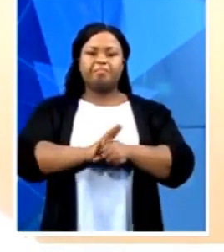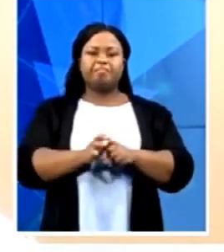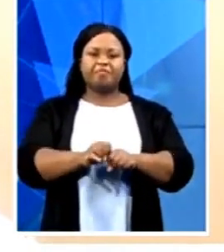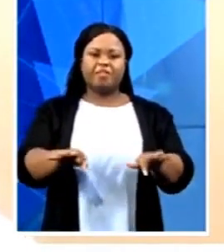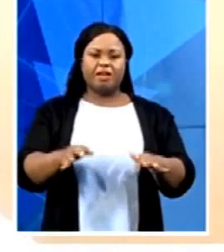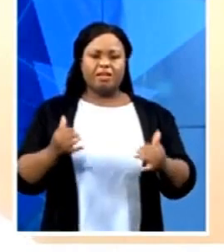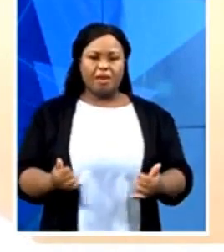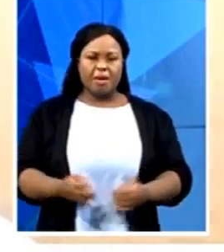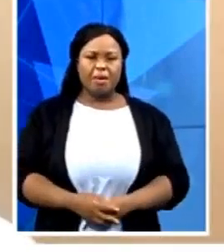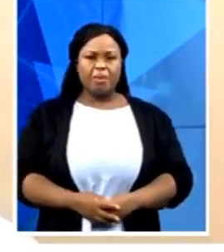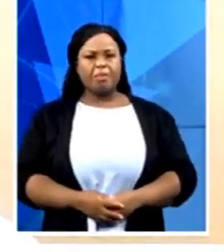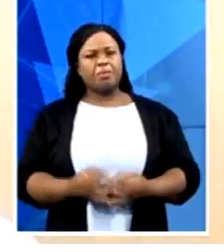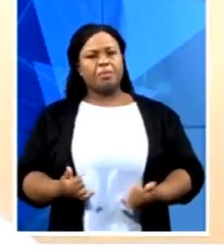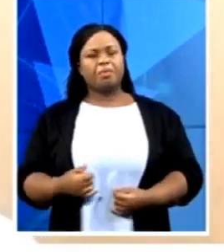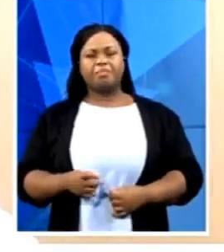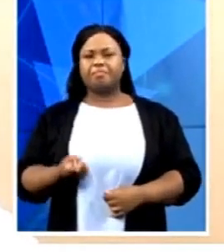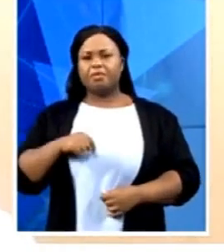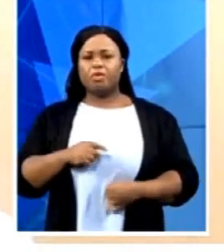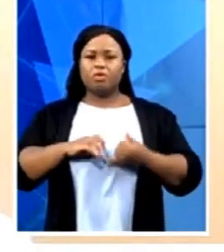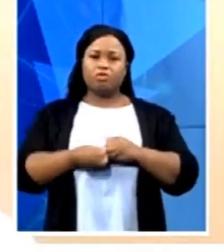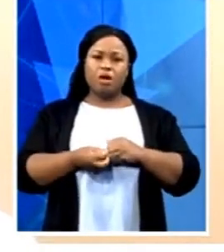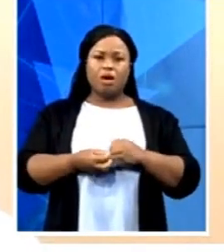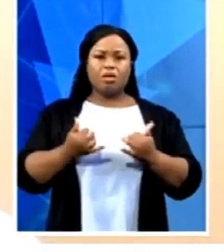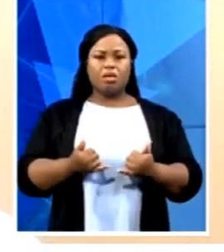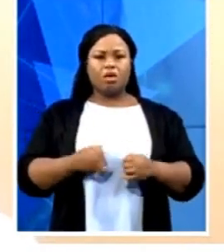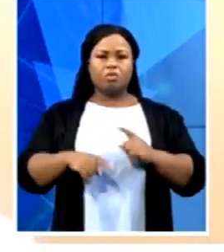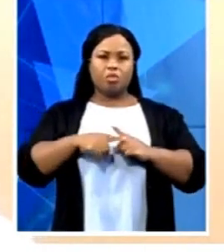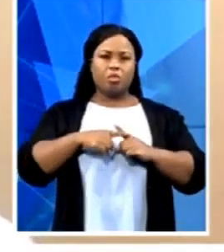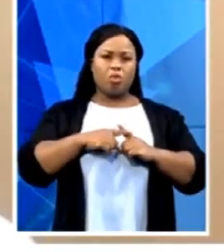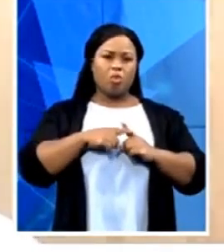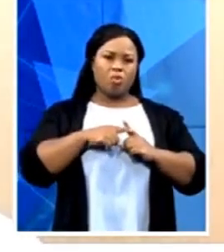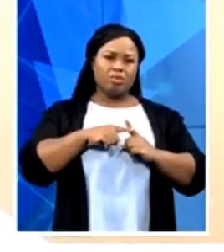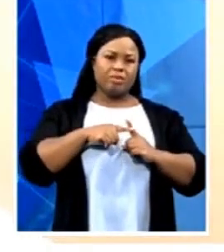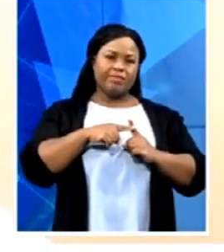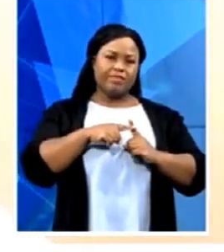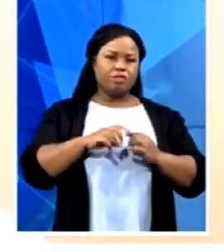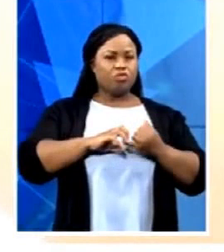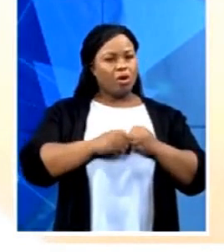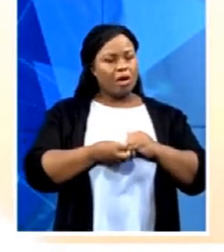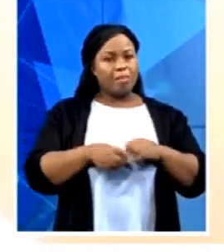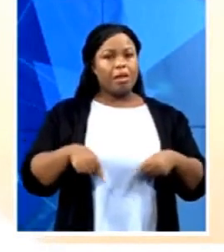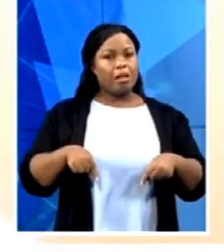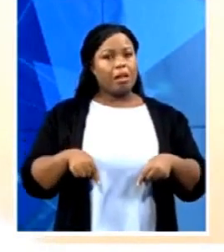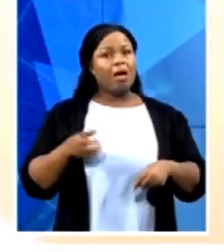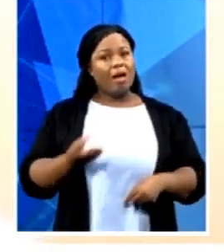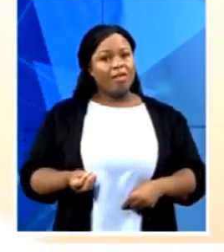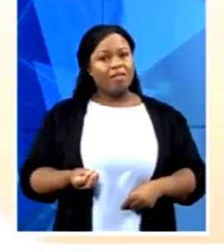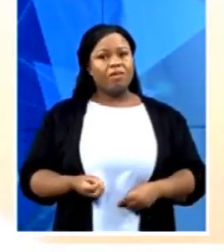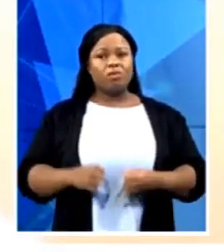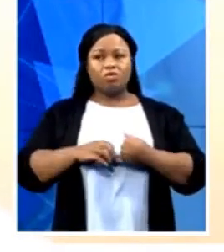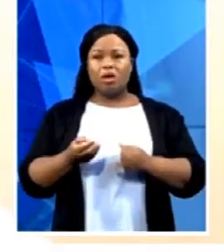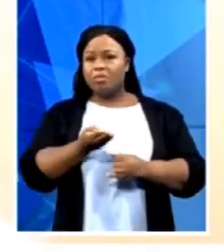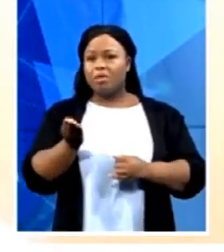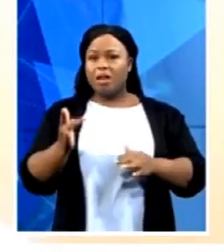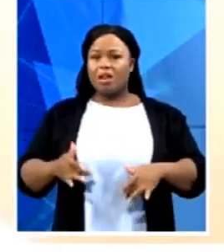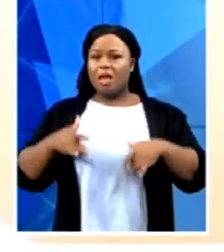keep our head above water without drowning. We are scared. We're trying to fight for everyone else's life, but we're also fighting for our lives as well,